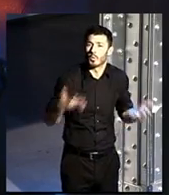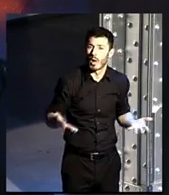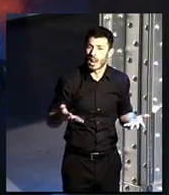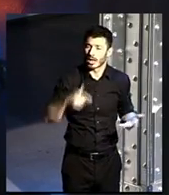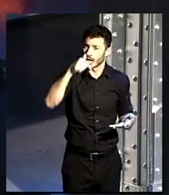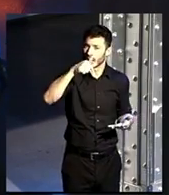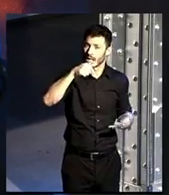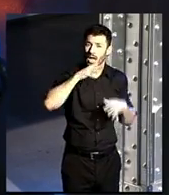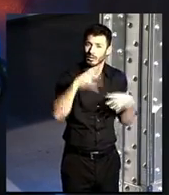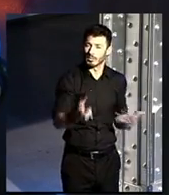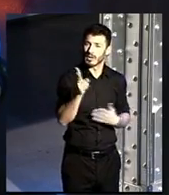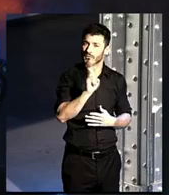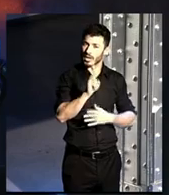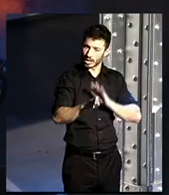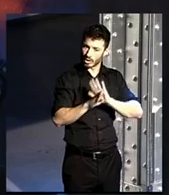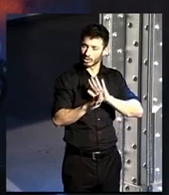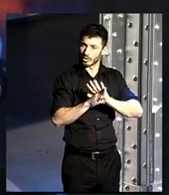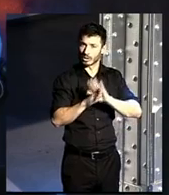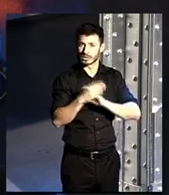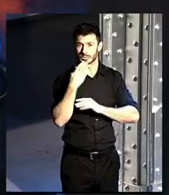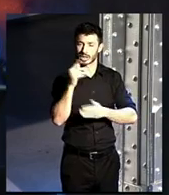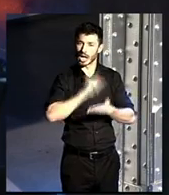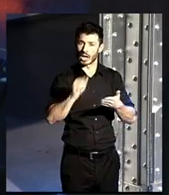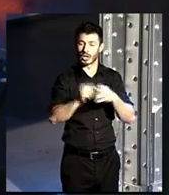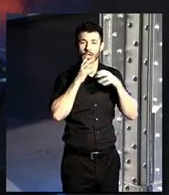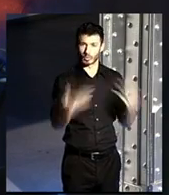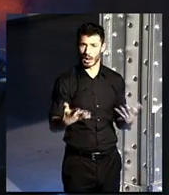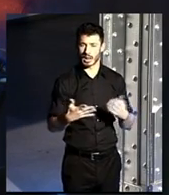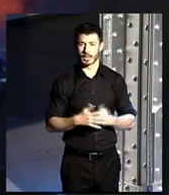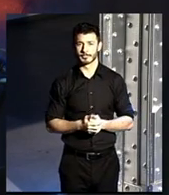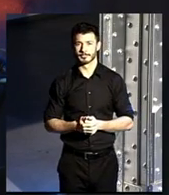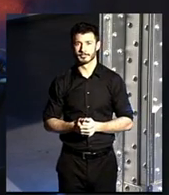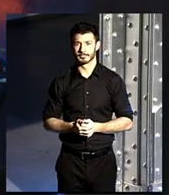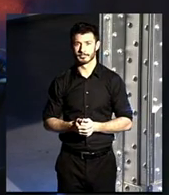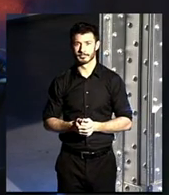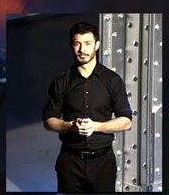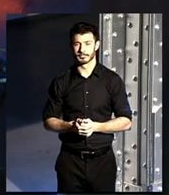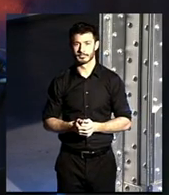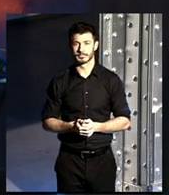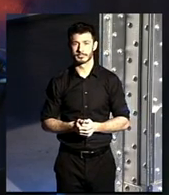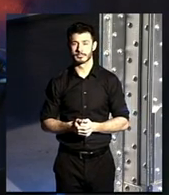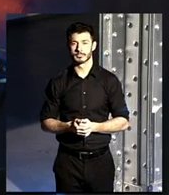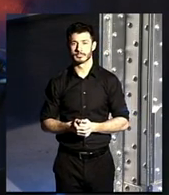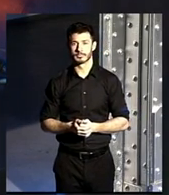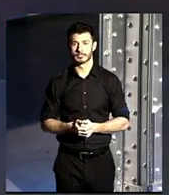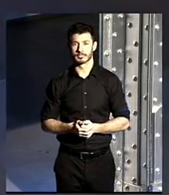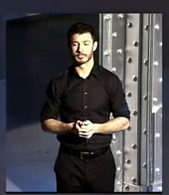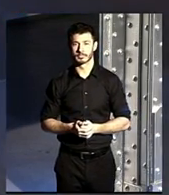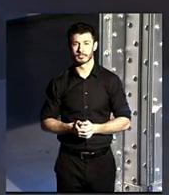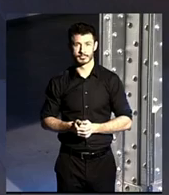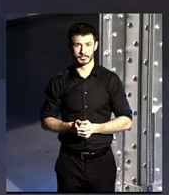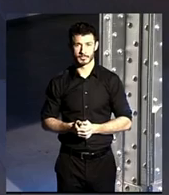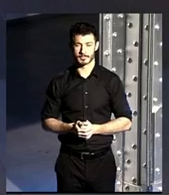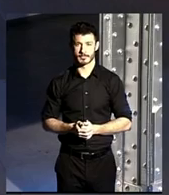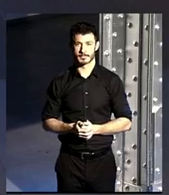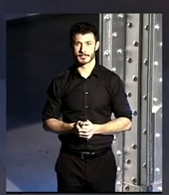día un autor contemporáneo? Pues eso, recoger el guante. The answer may be that we have not read any of the